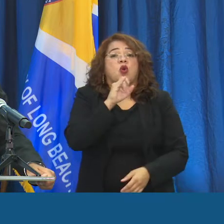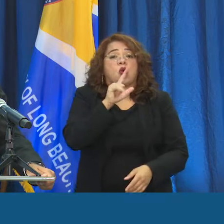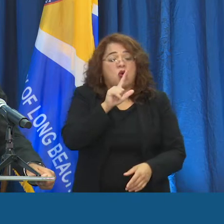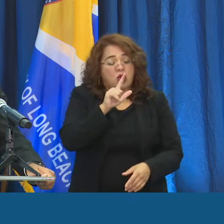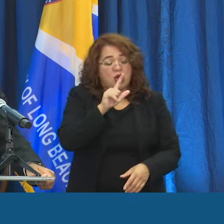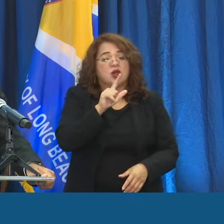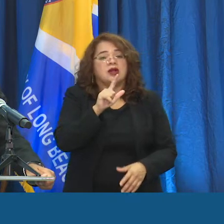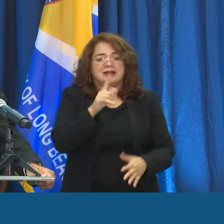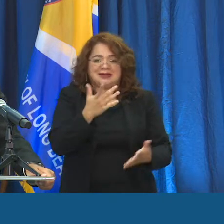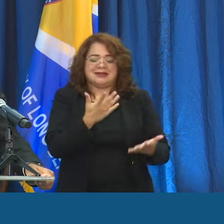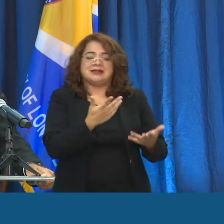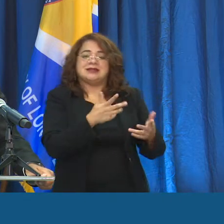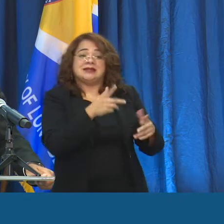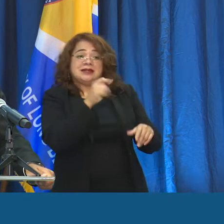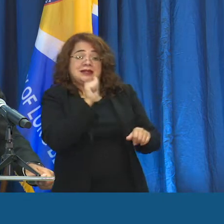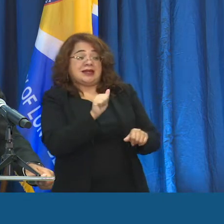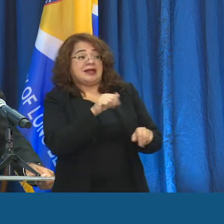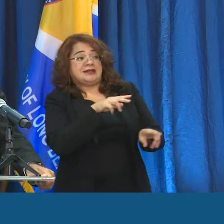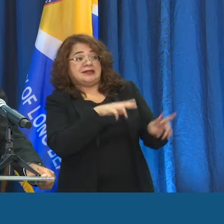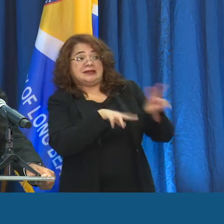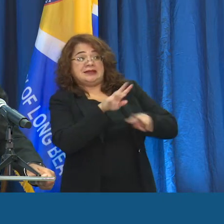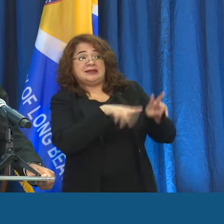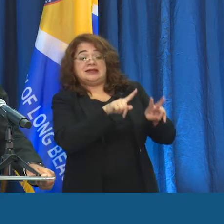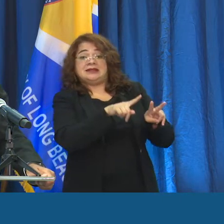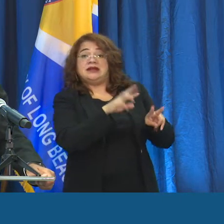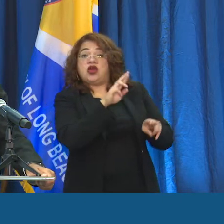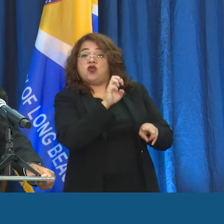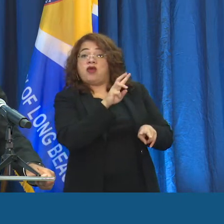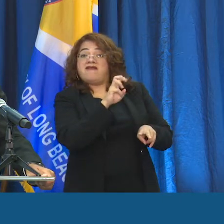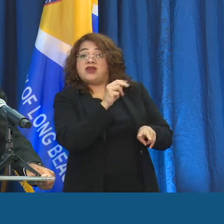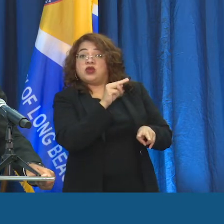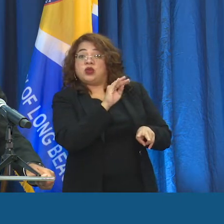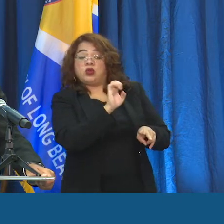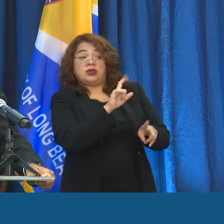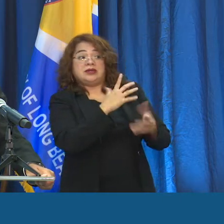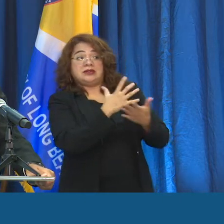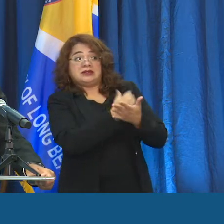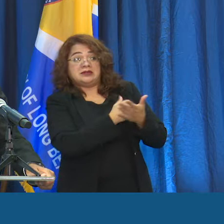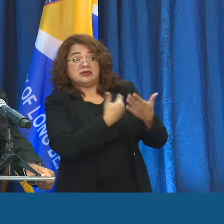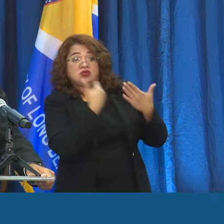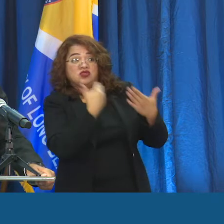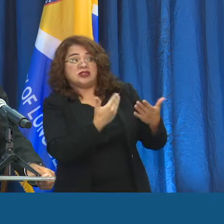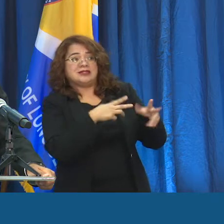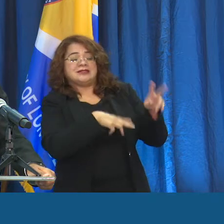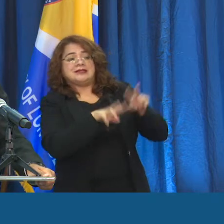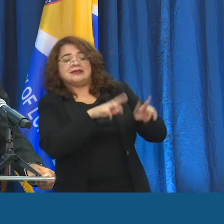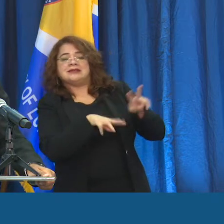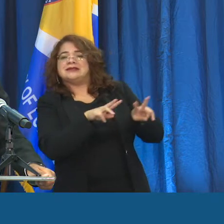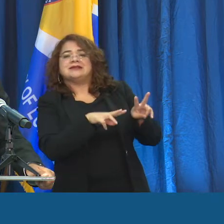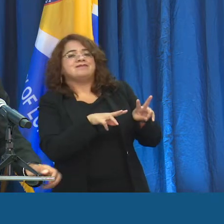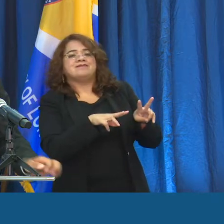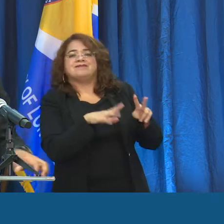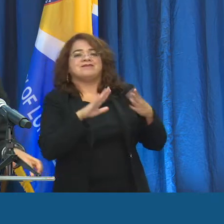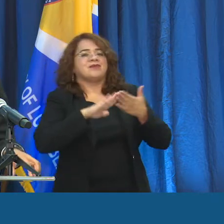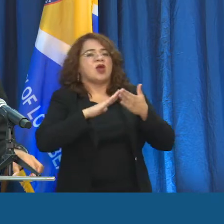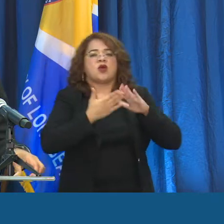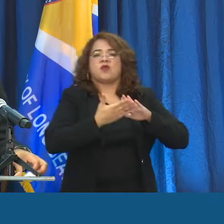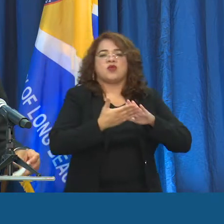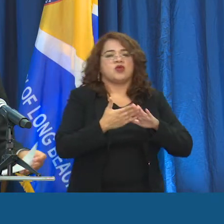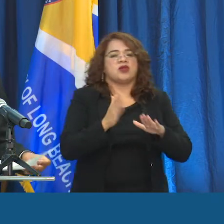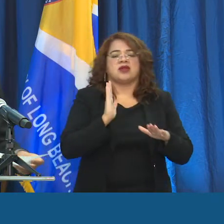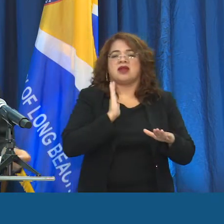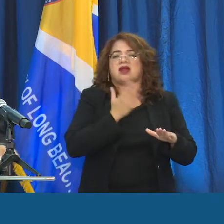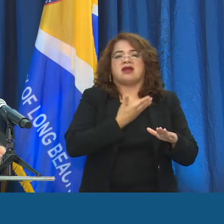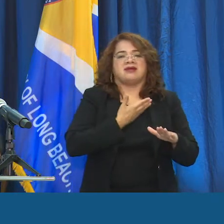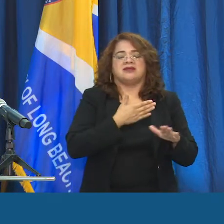less and less predictable model of revenue, and certainly one that's not sustainable for our community and for our planet. And finally,